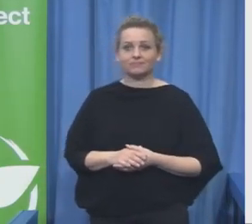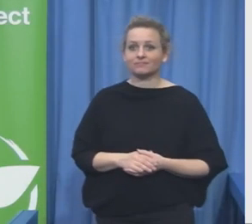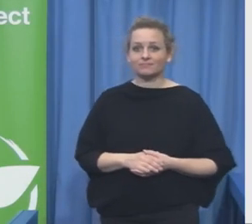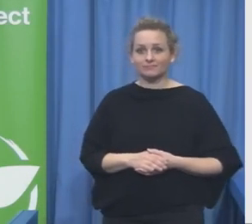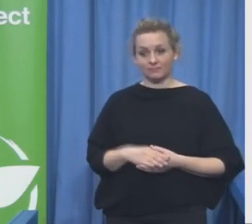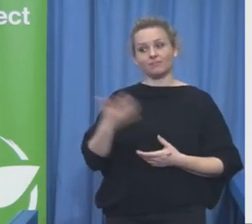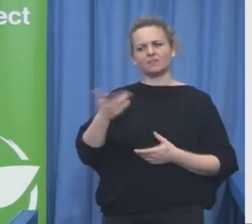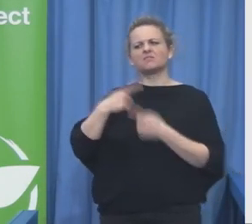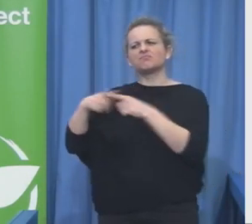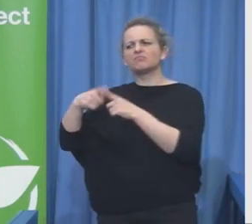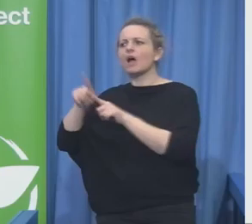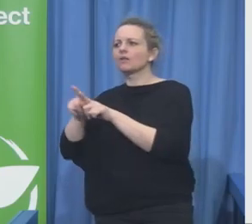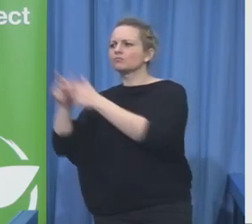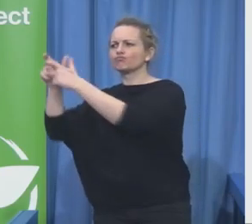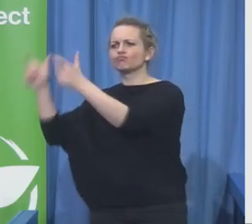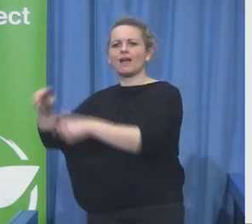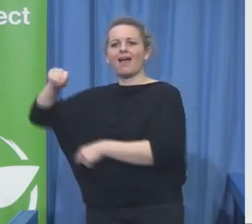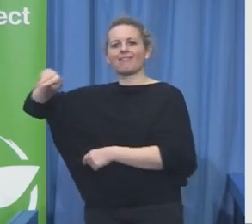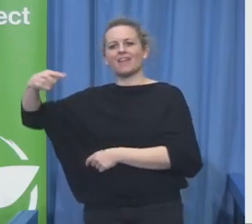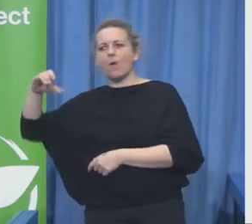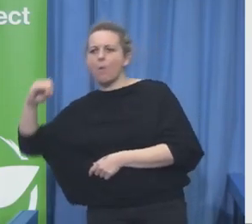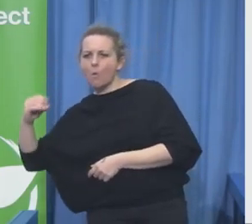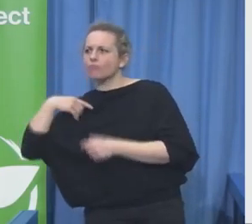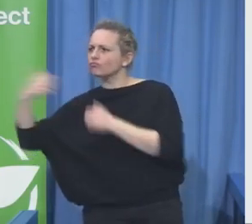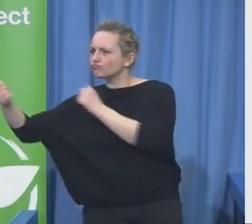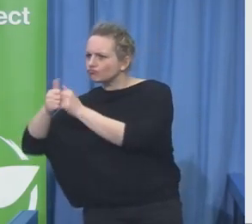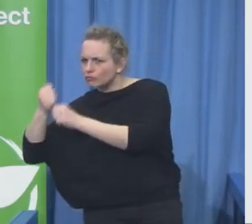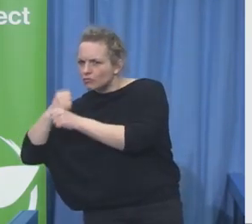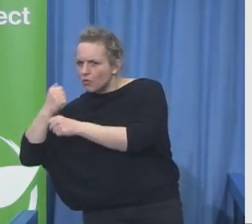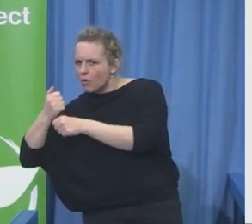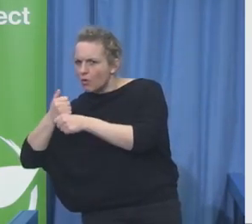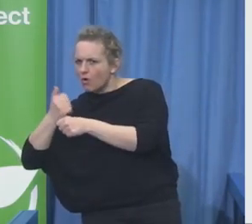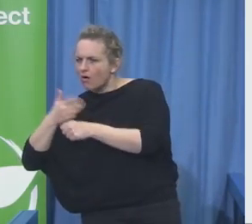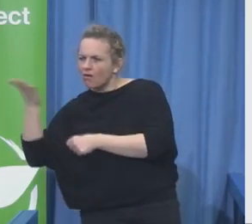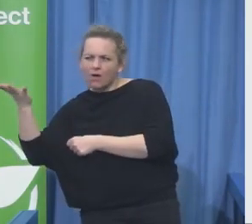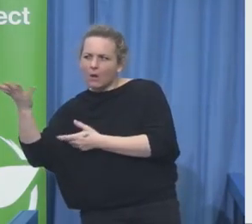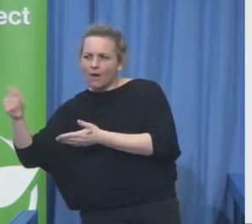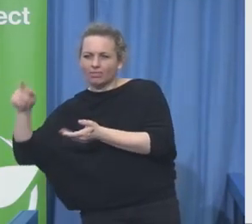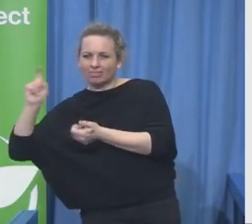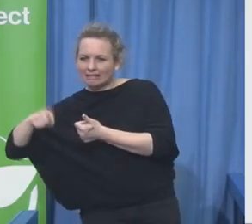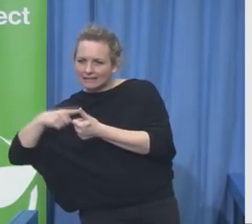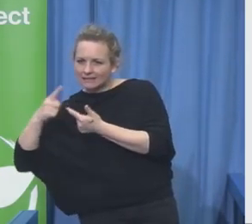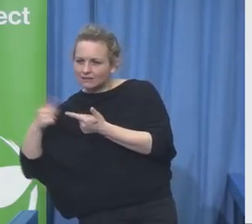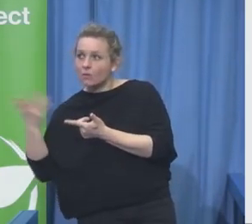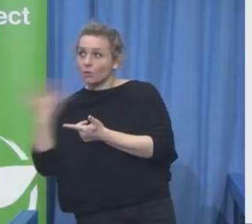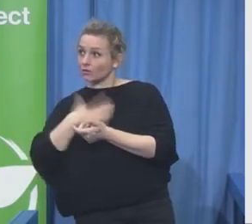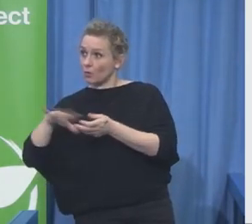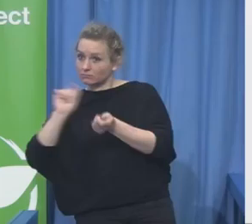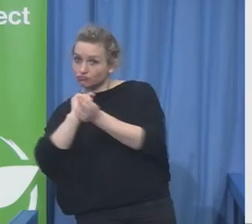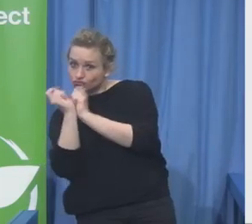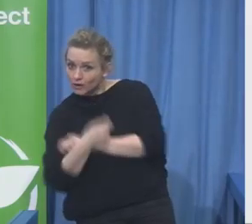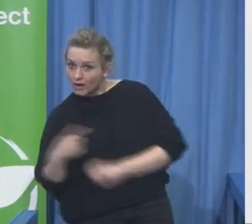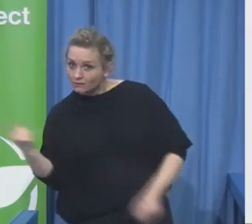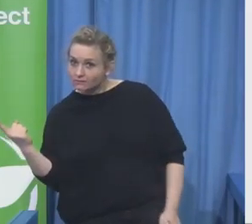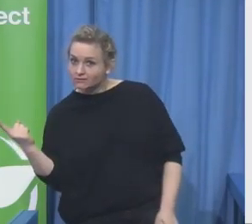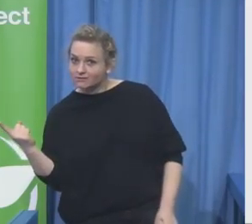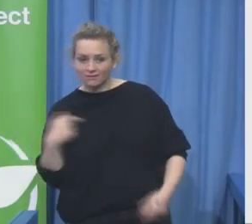and asking for the change that needs to happen. So a lot of the work that we do is in partnership with global NGOs and